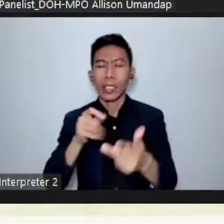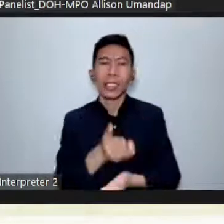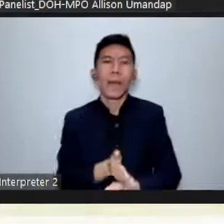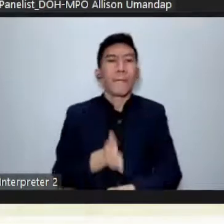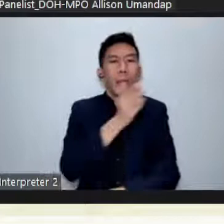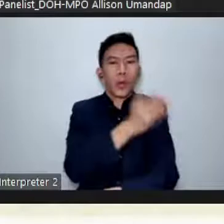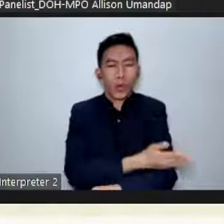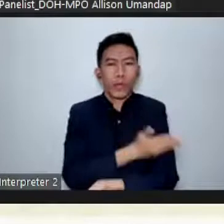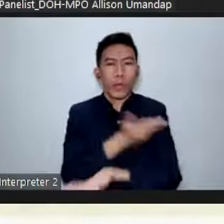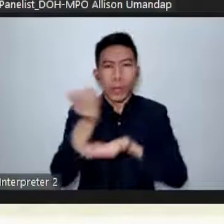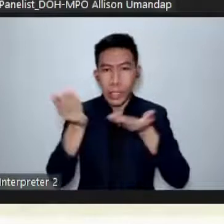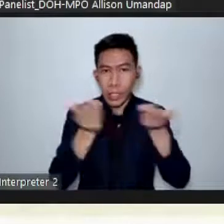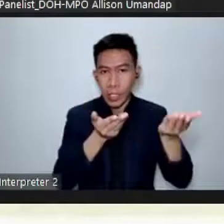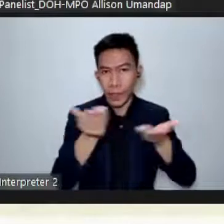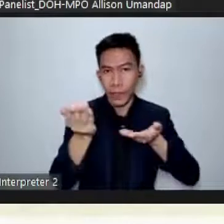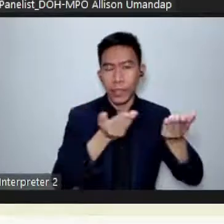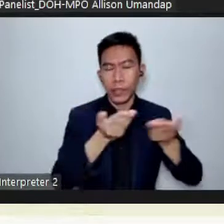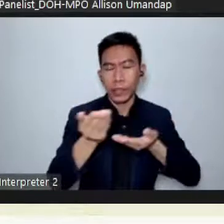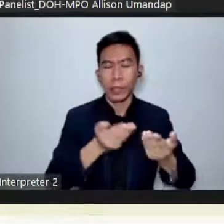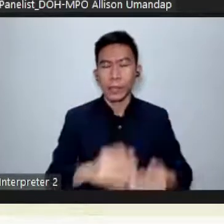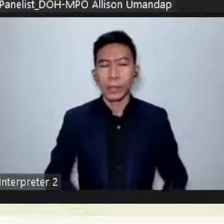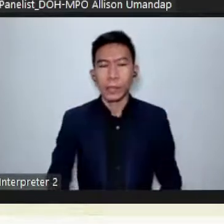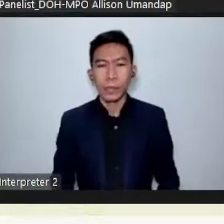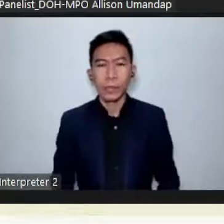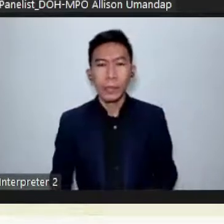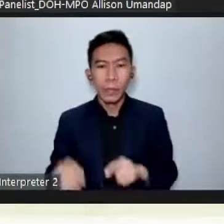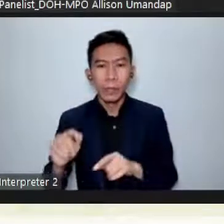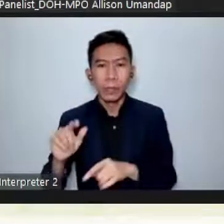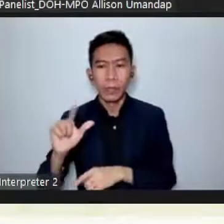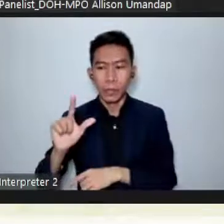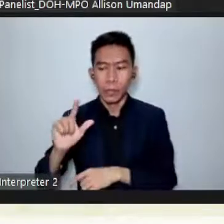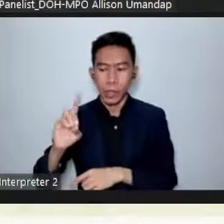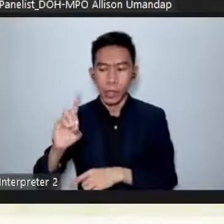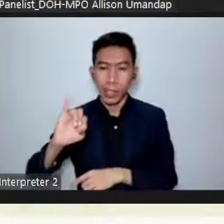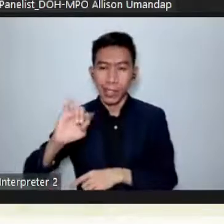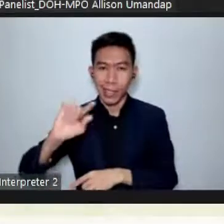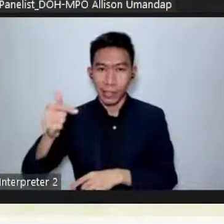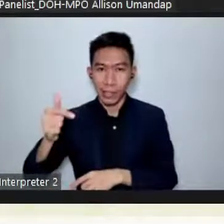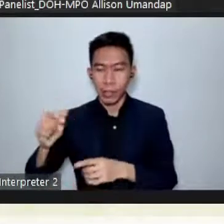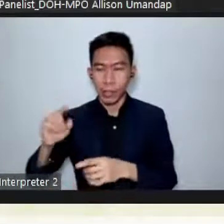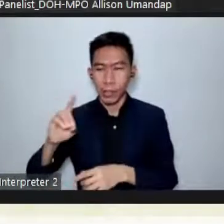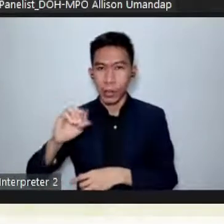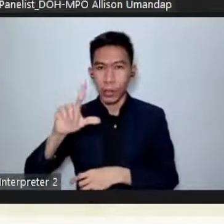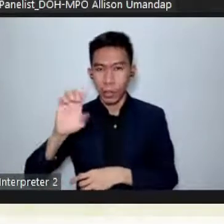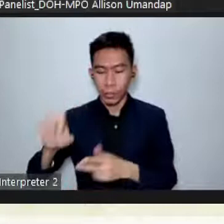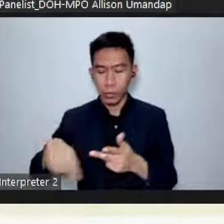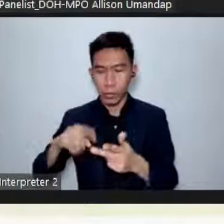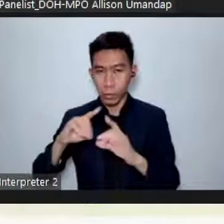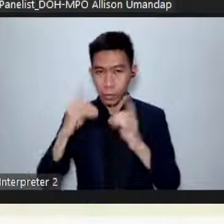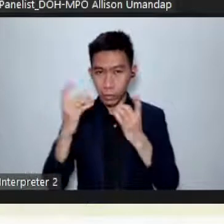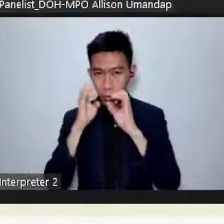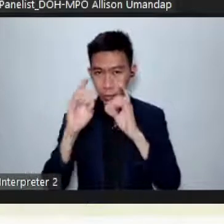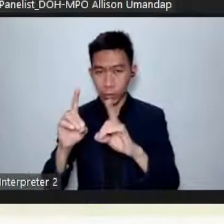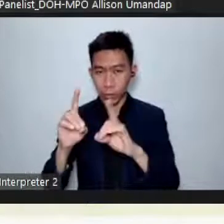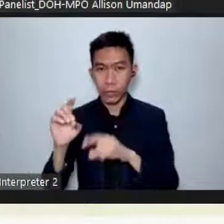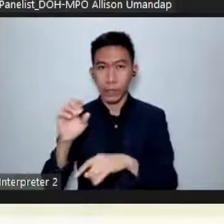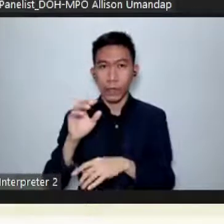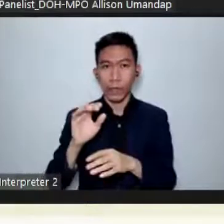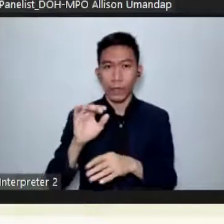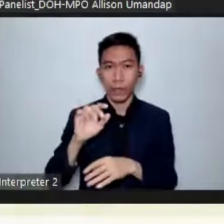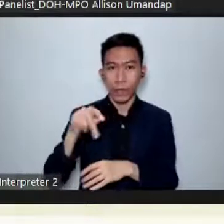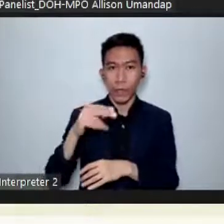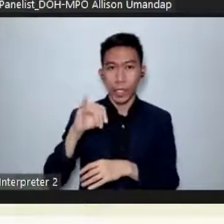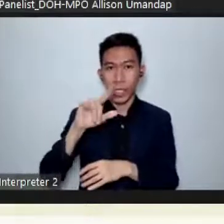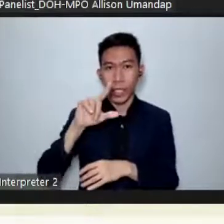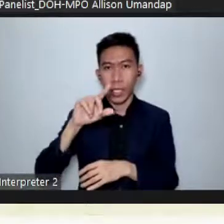The various government facilities, the ILG, the OLE, DepEd, the SWD, PhilHealth, FDA, have since